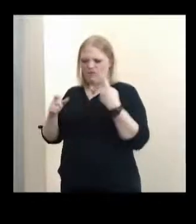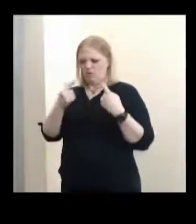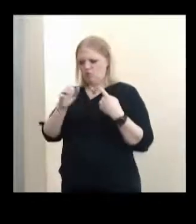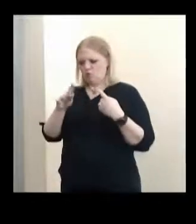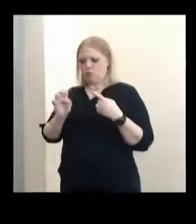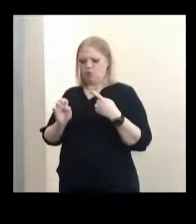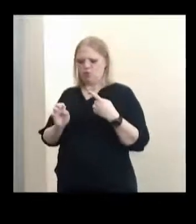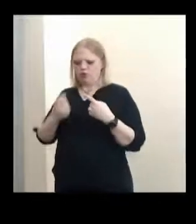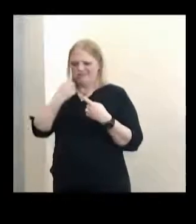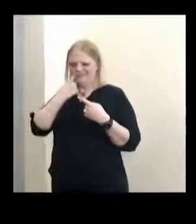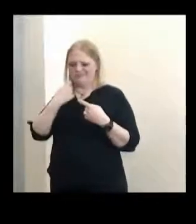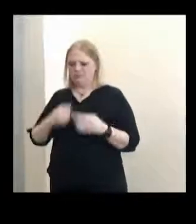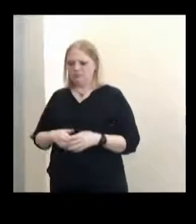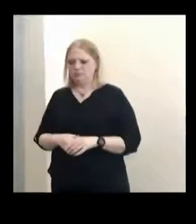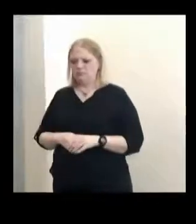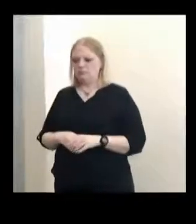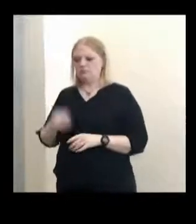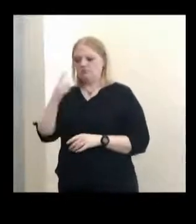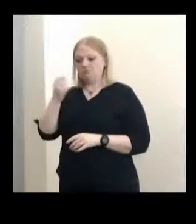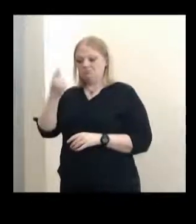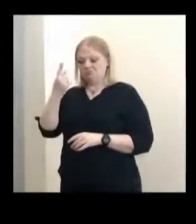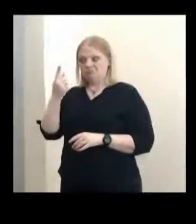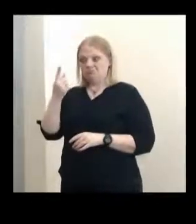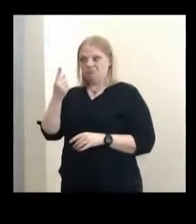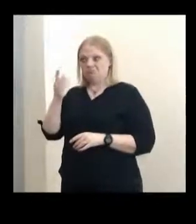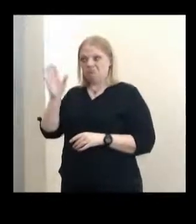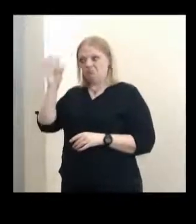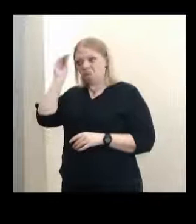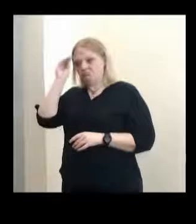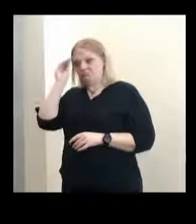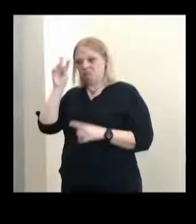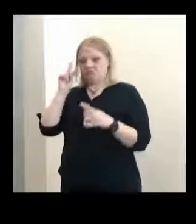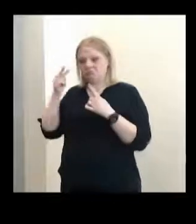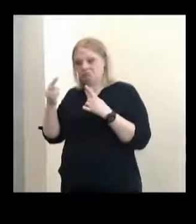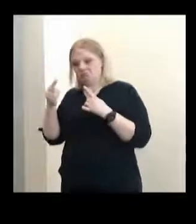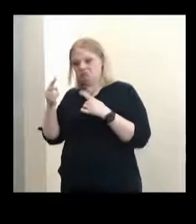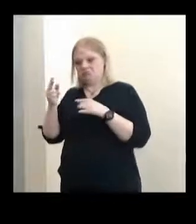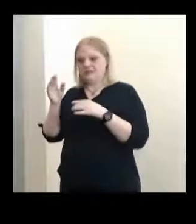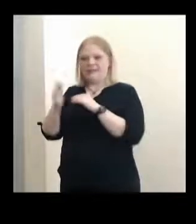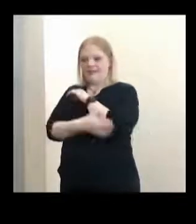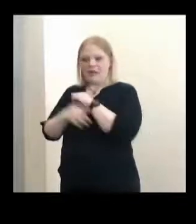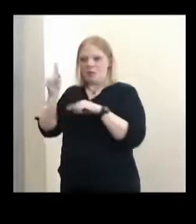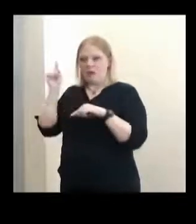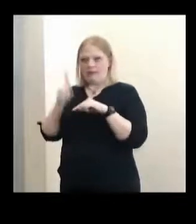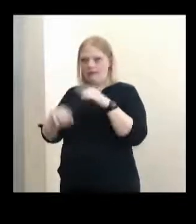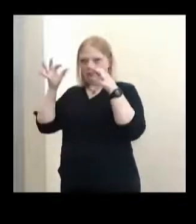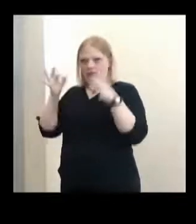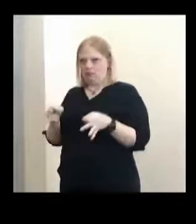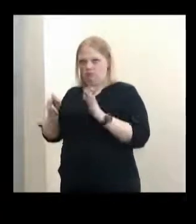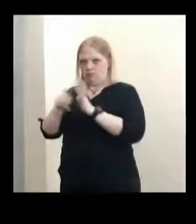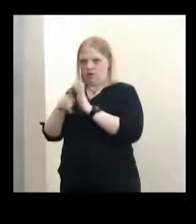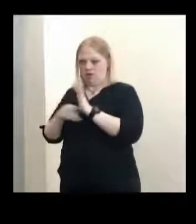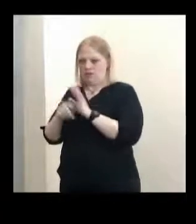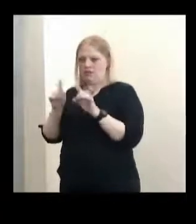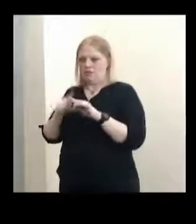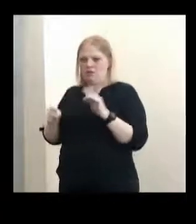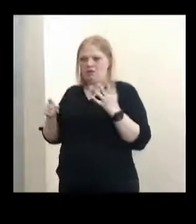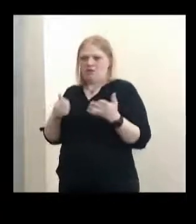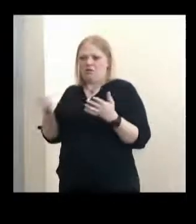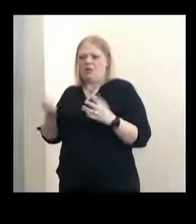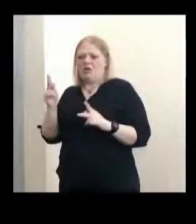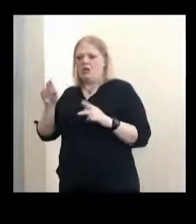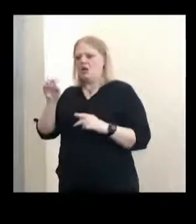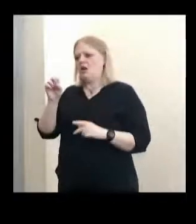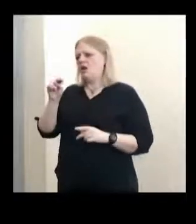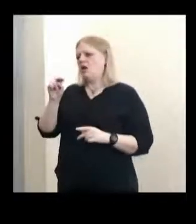ago. I understand your positioning about how the county can't dictate policy, but there's going to be people out there who say, okay, well, what about Onondaga County?